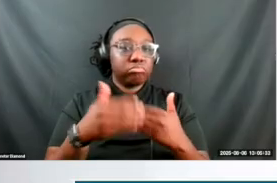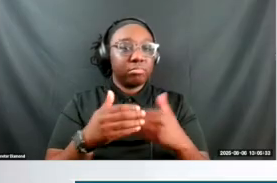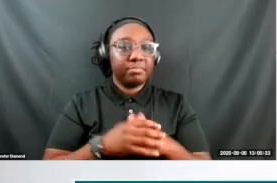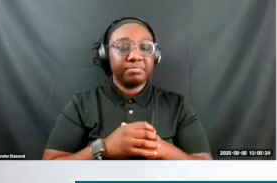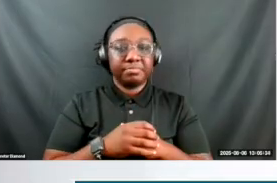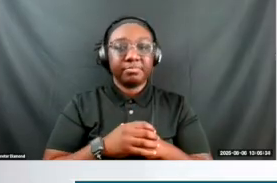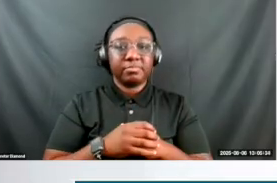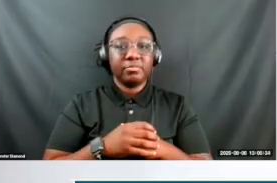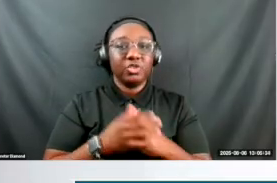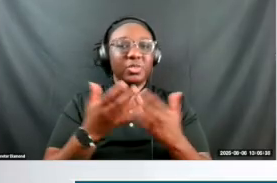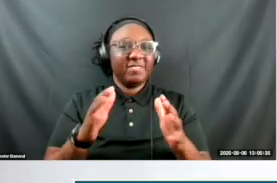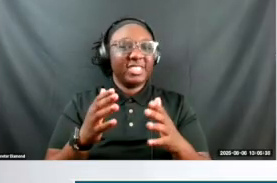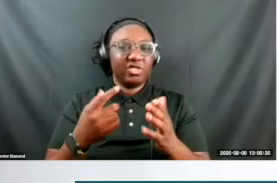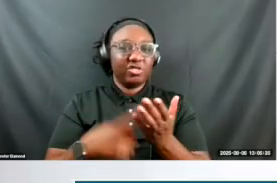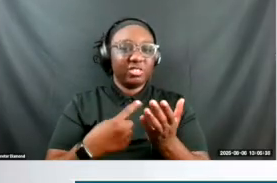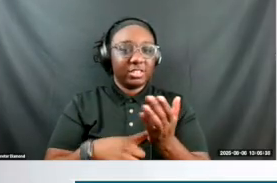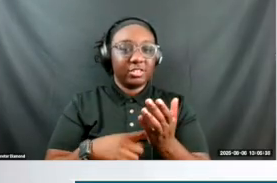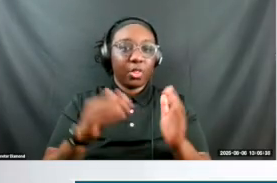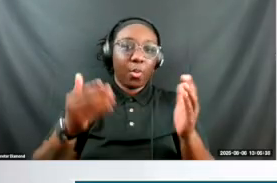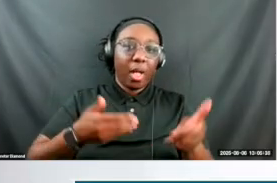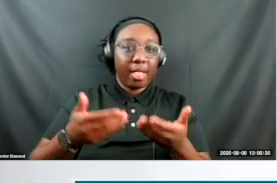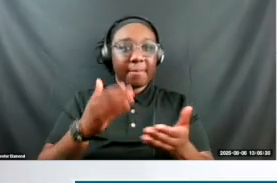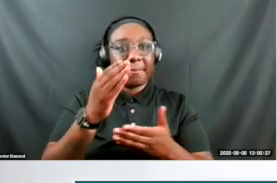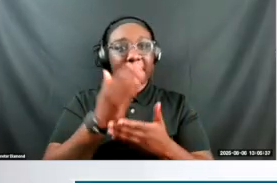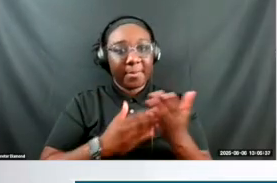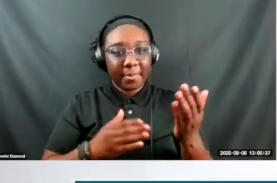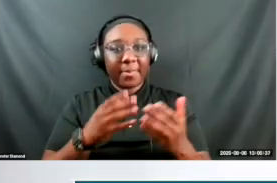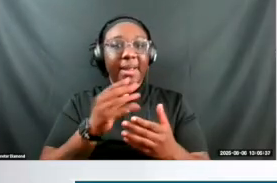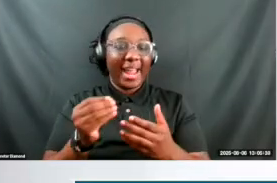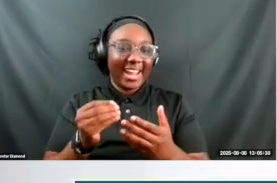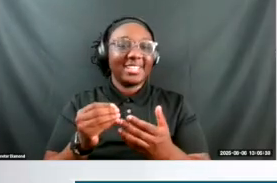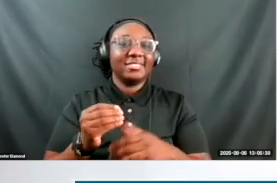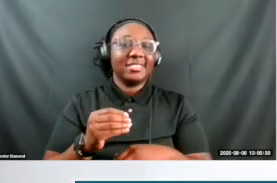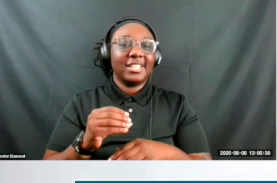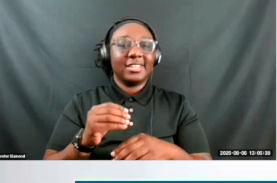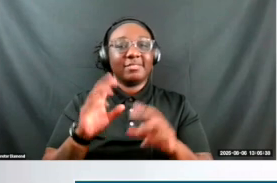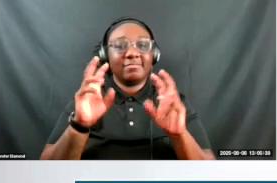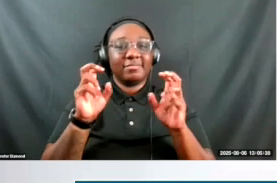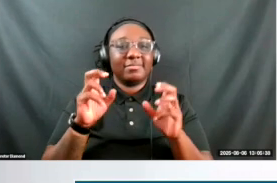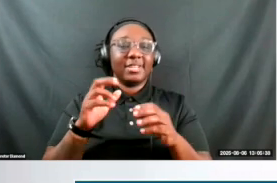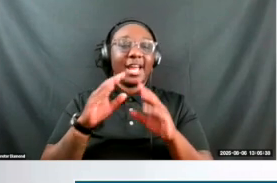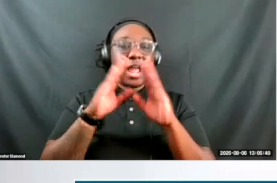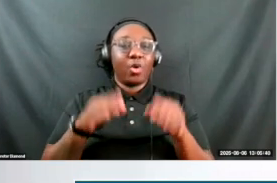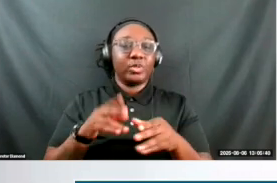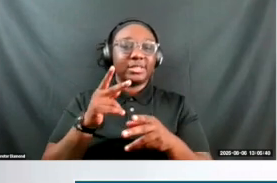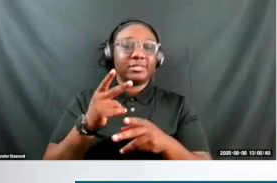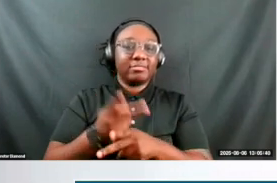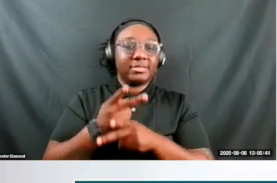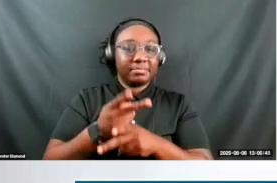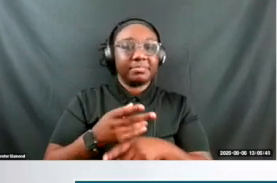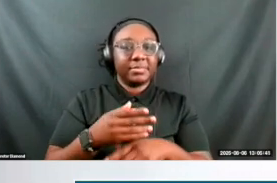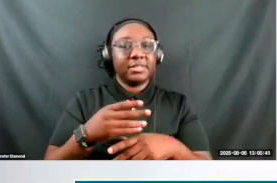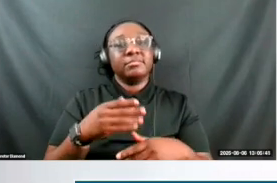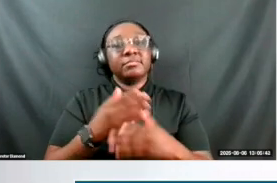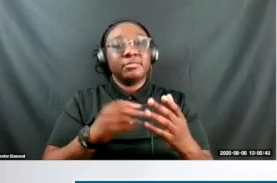So we just covered the welcome and housekeeping portion of our agenda. Next, I'll provide an introduction about the Clean Transportation Incentives